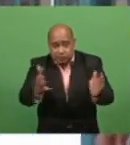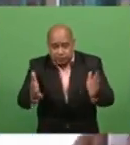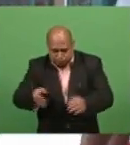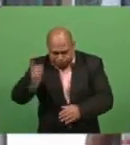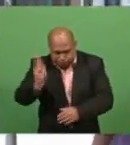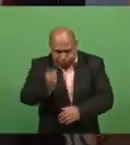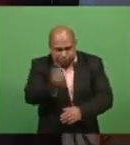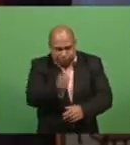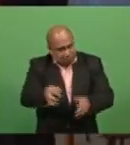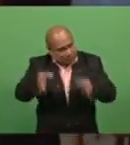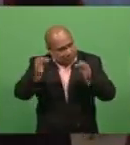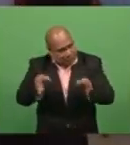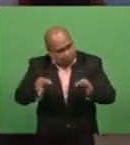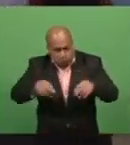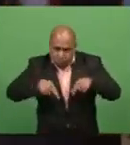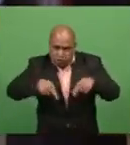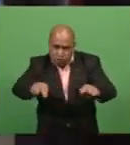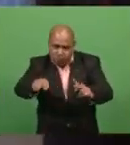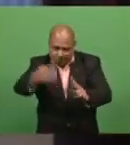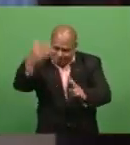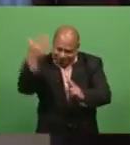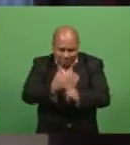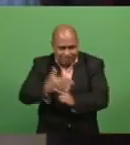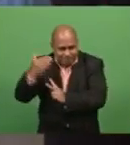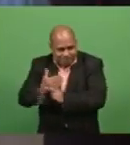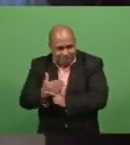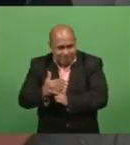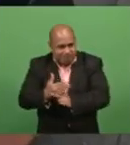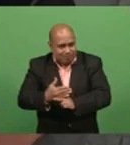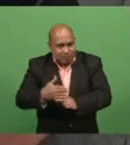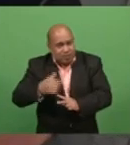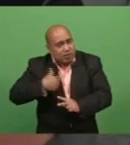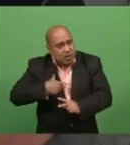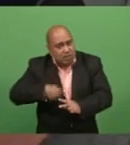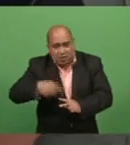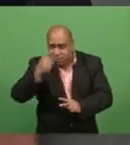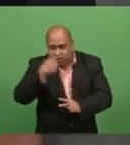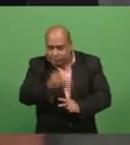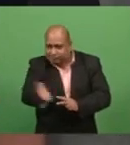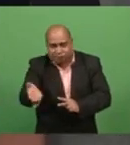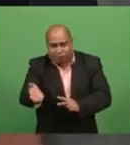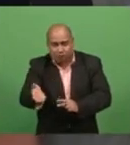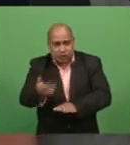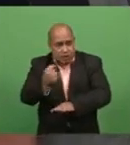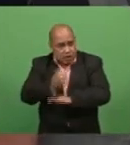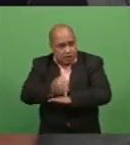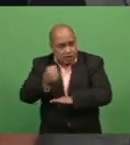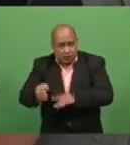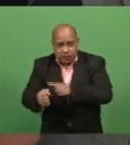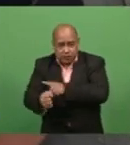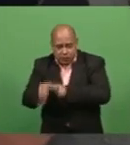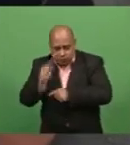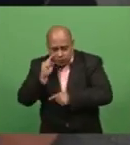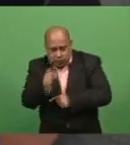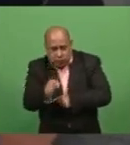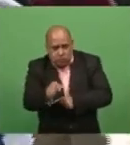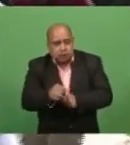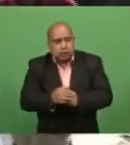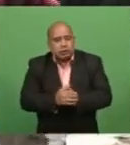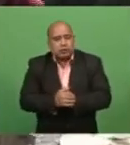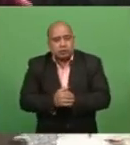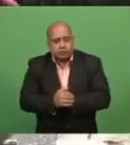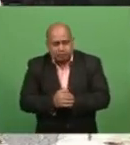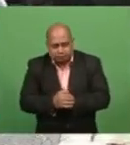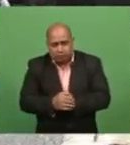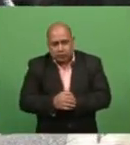lockdown depends entirely on the public. The government won't go that way if it isn't forced to. He adds people need to realize